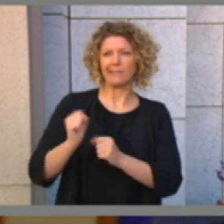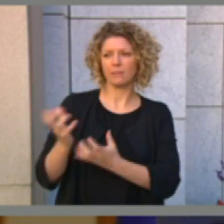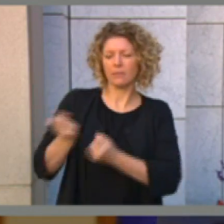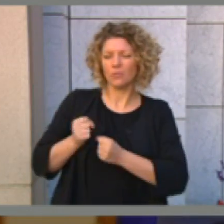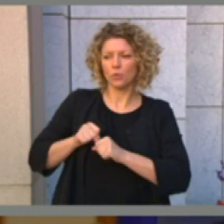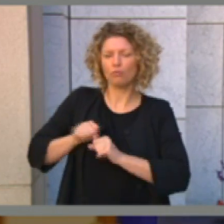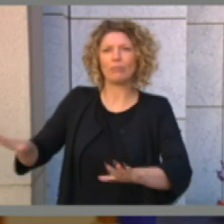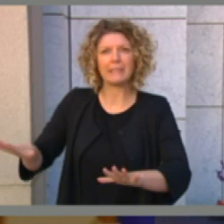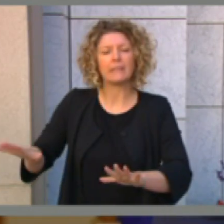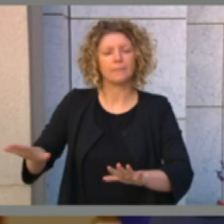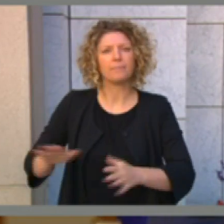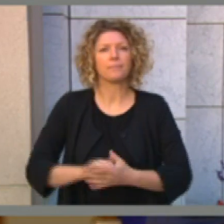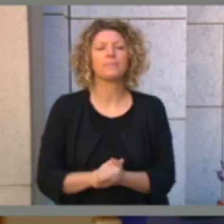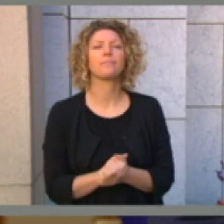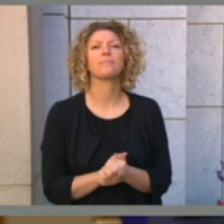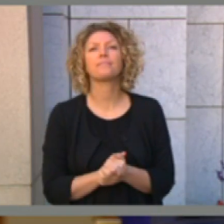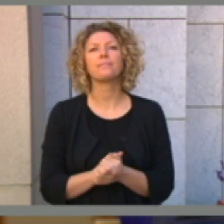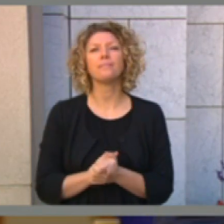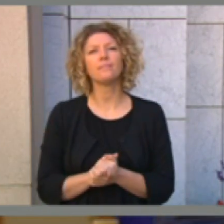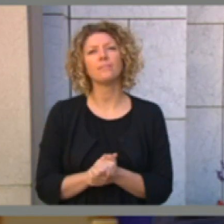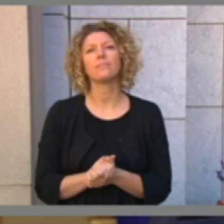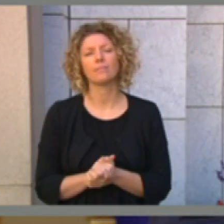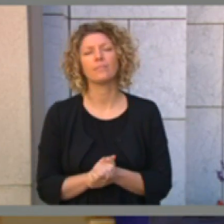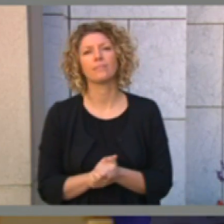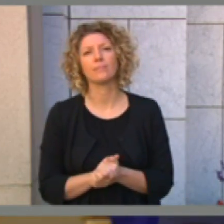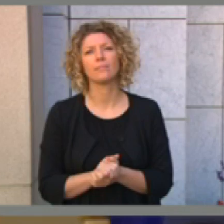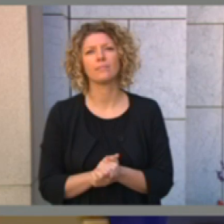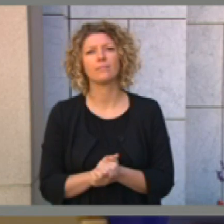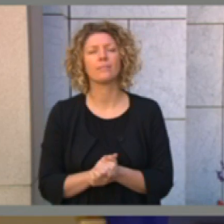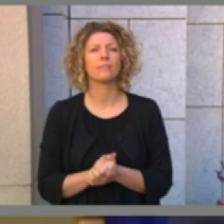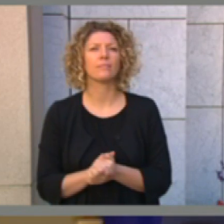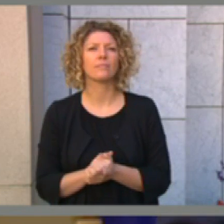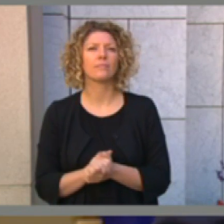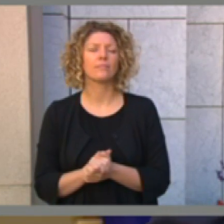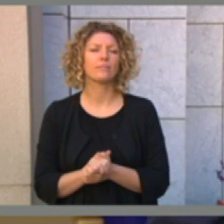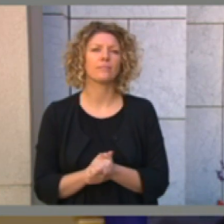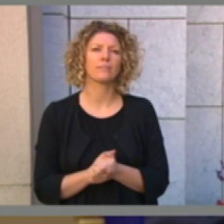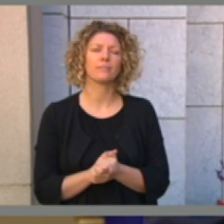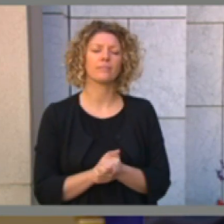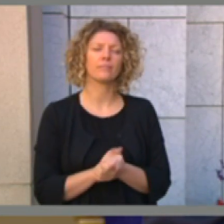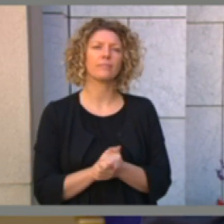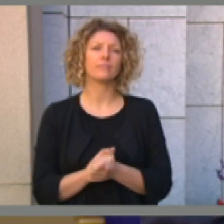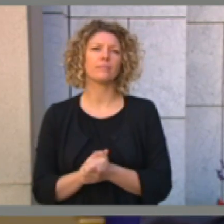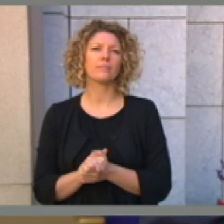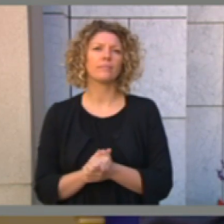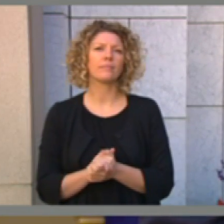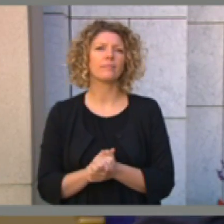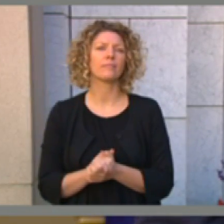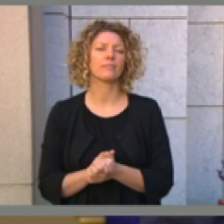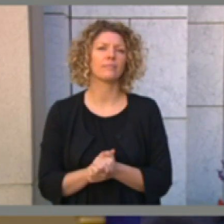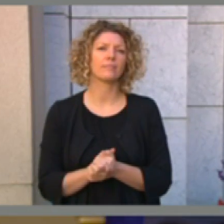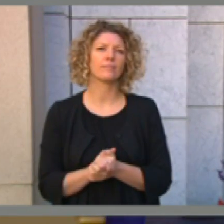virus. So those principles are very important. On travel, pardon me, what we have agreed is